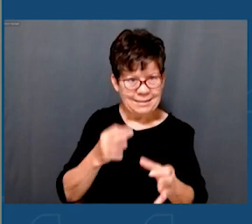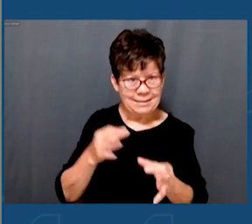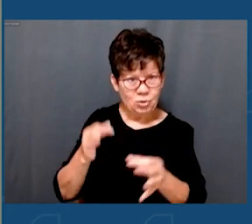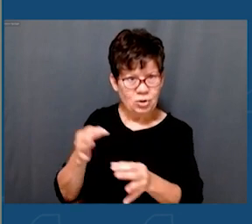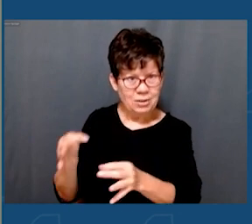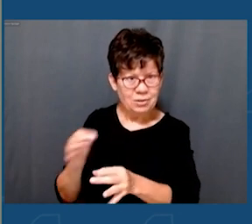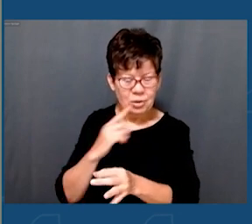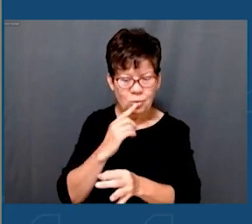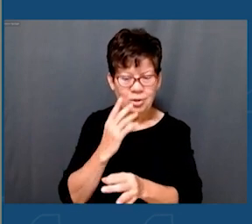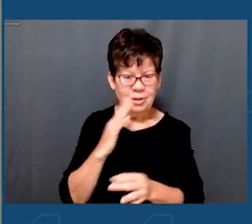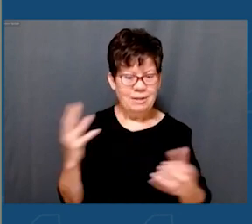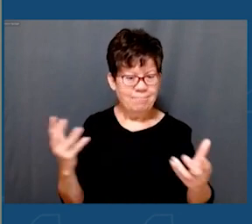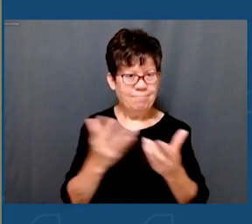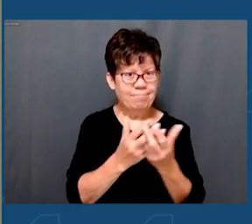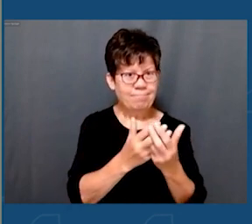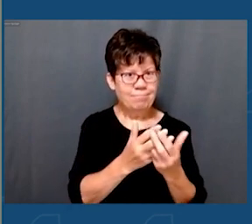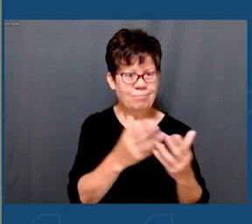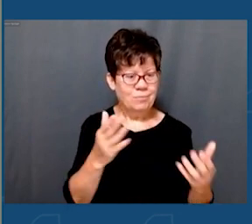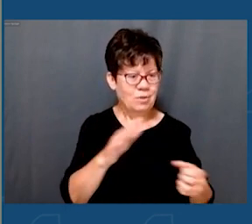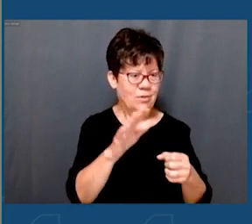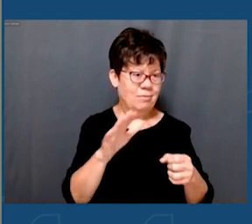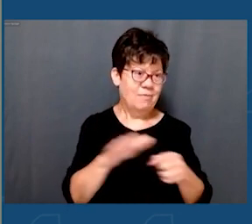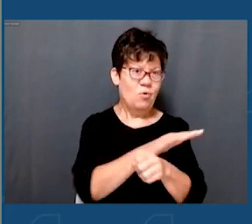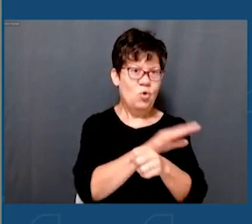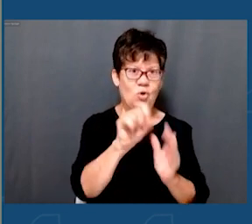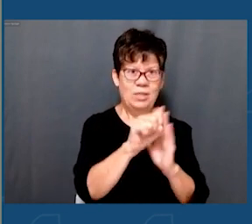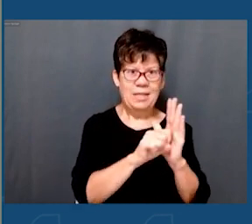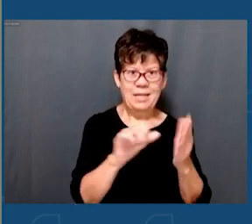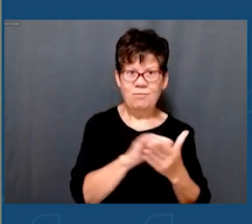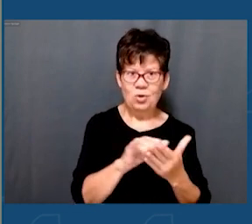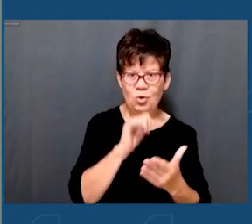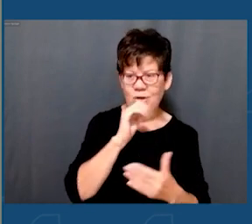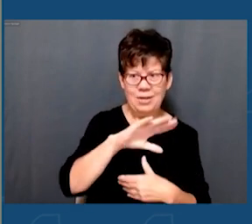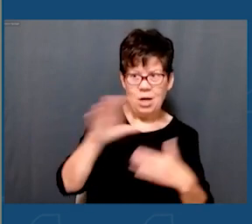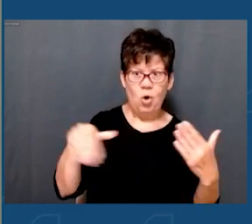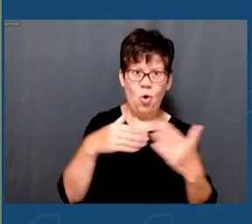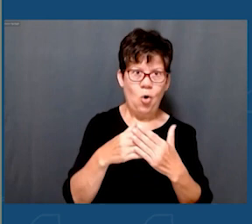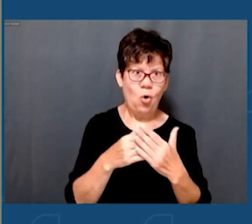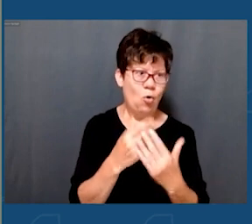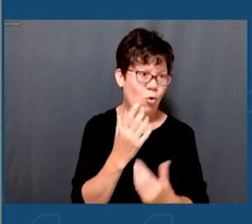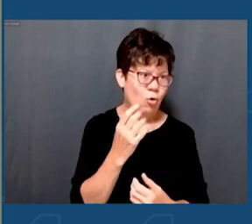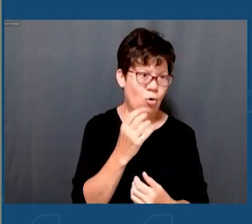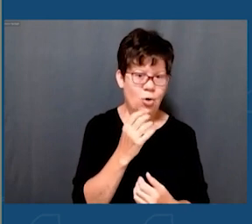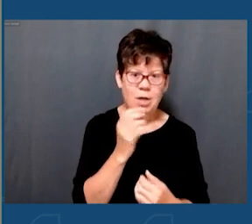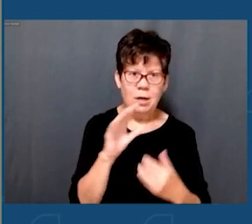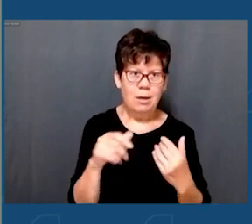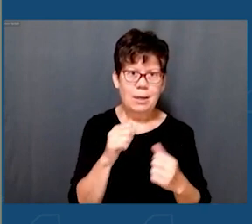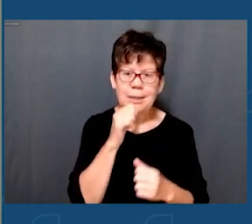entire state of New York, not just individual areas. All right, thank you so much, everyone. All right, thanks, everyone. Appreciate you coming.